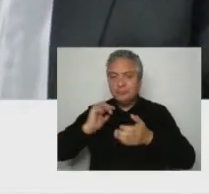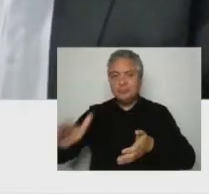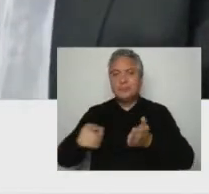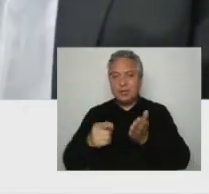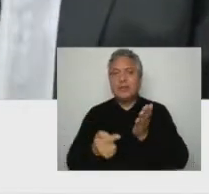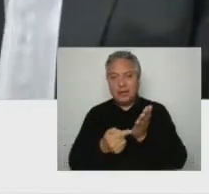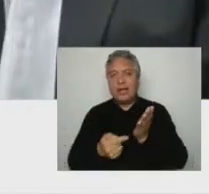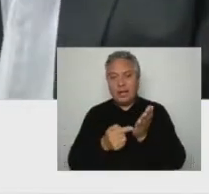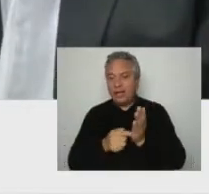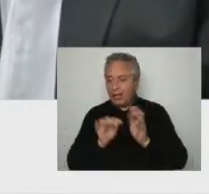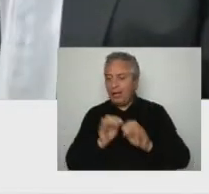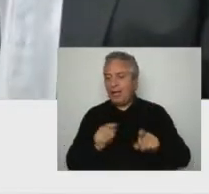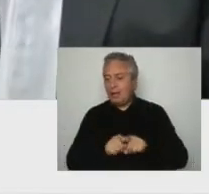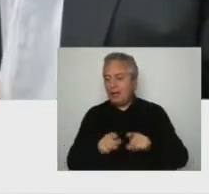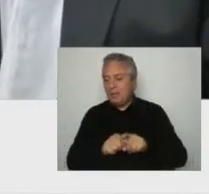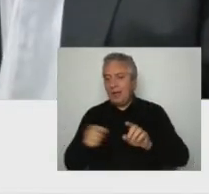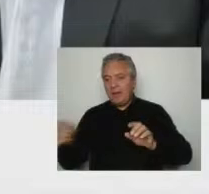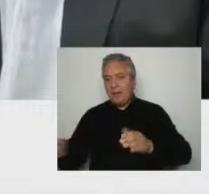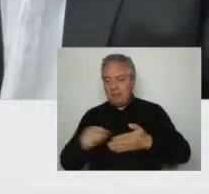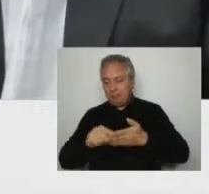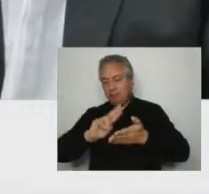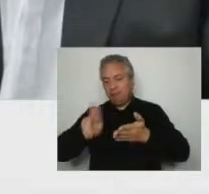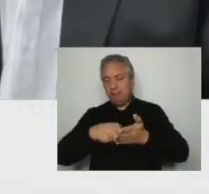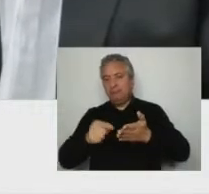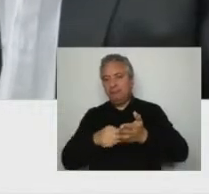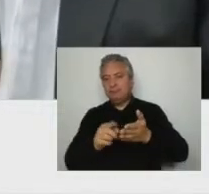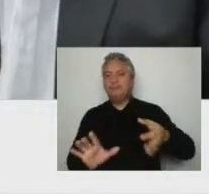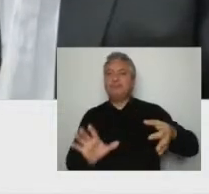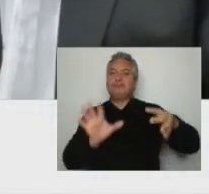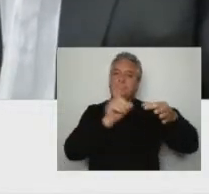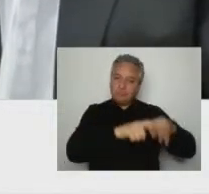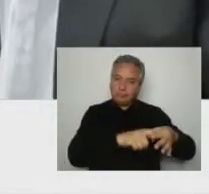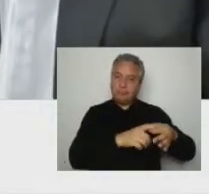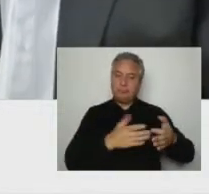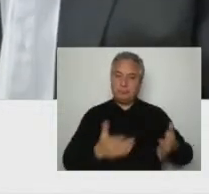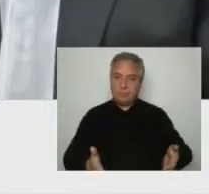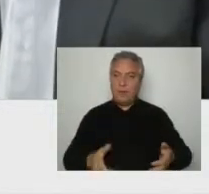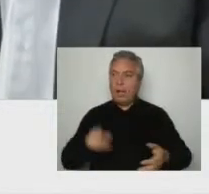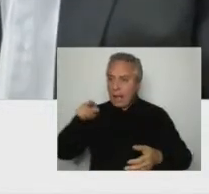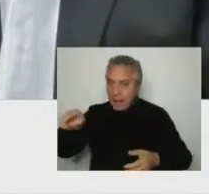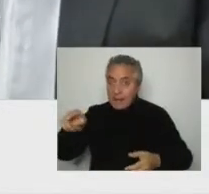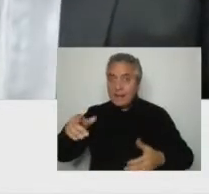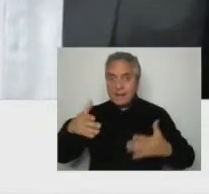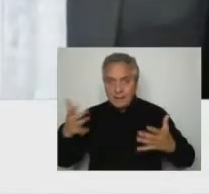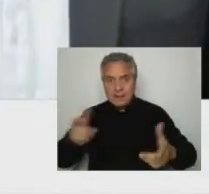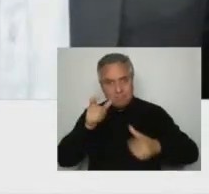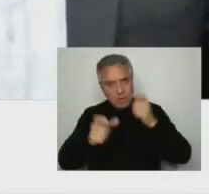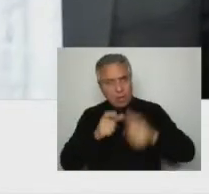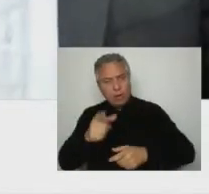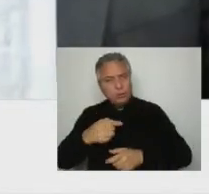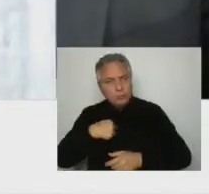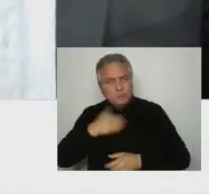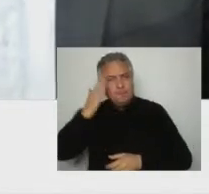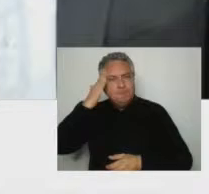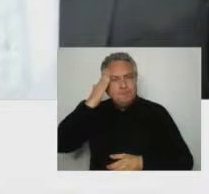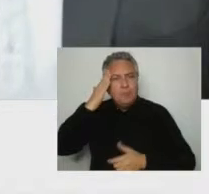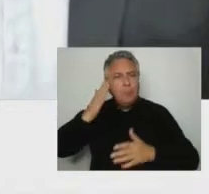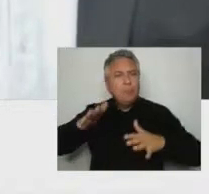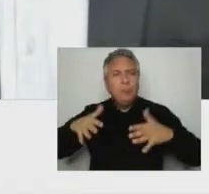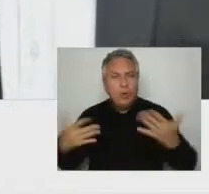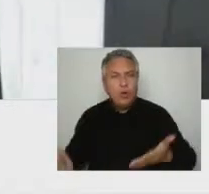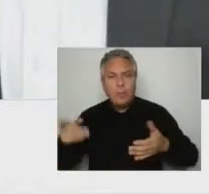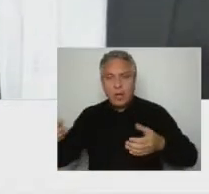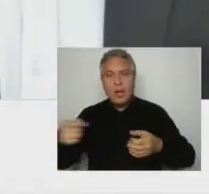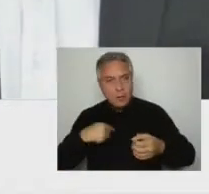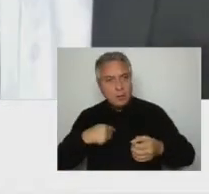more automatic, using IT tools to assign individuals up, depending on where they're working, their type